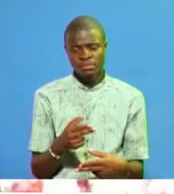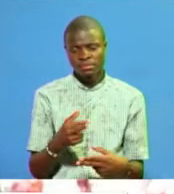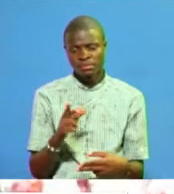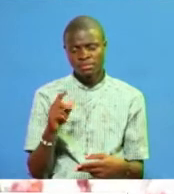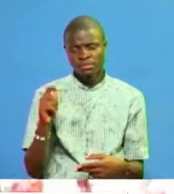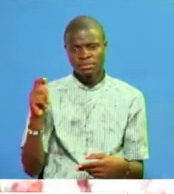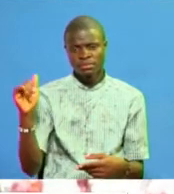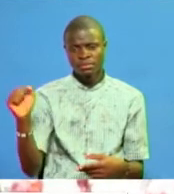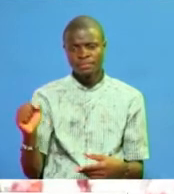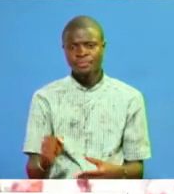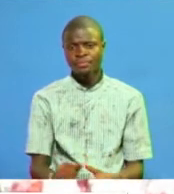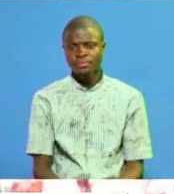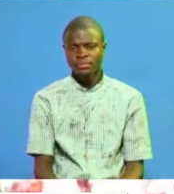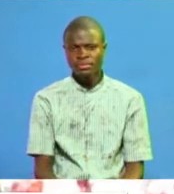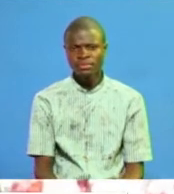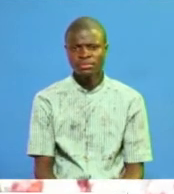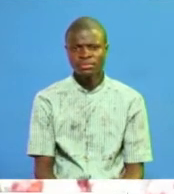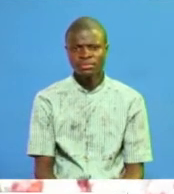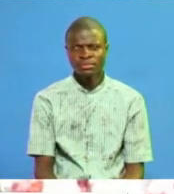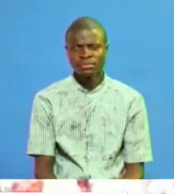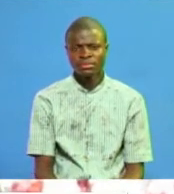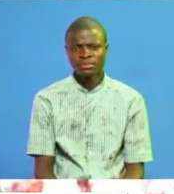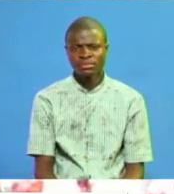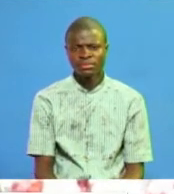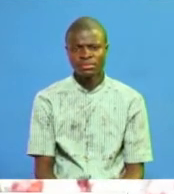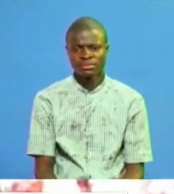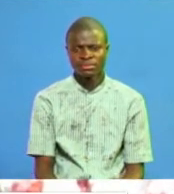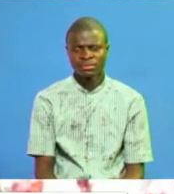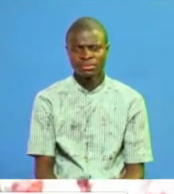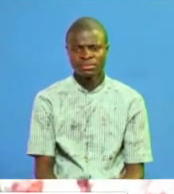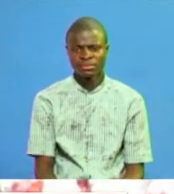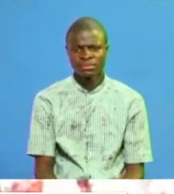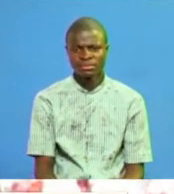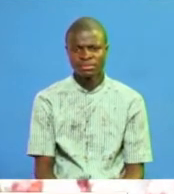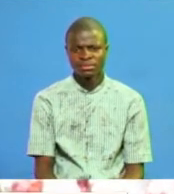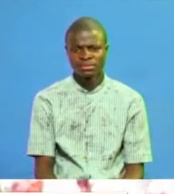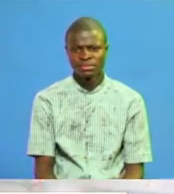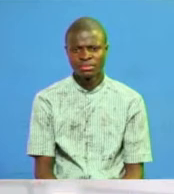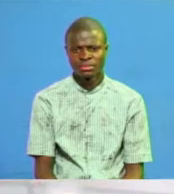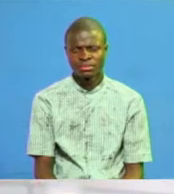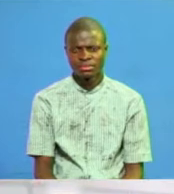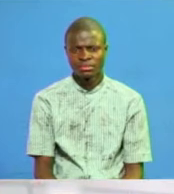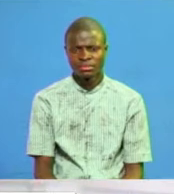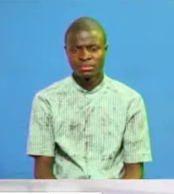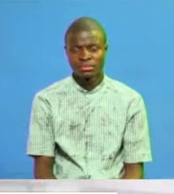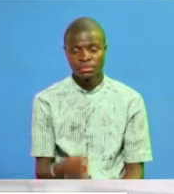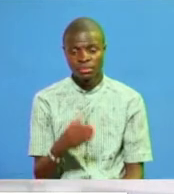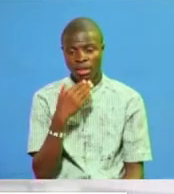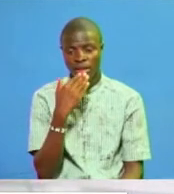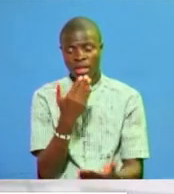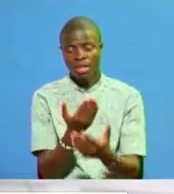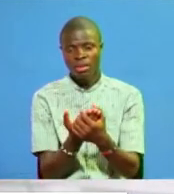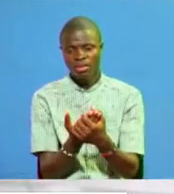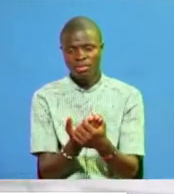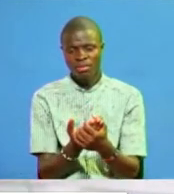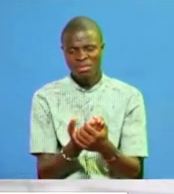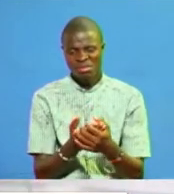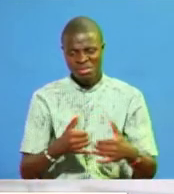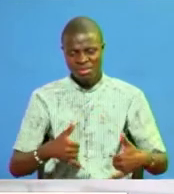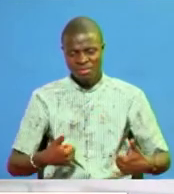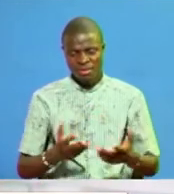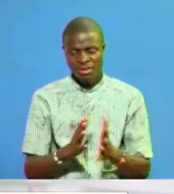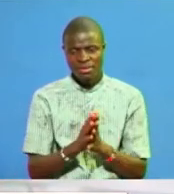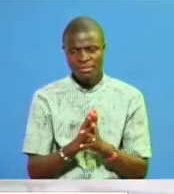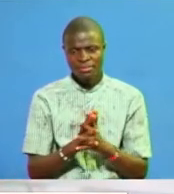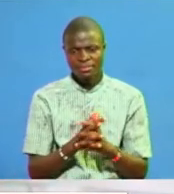Ruth Wanjiru for KUTV, Nairobi County. Thank you, Ruth Wanjiru, for that